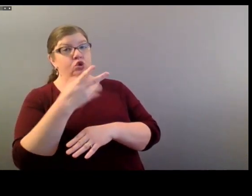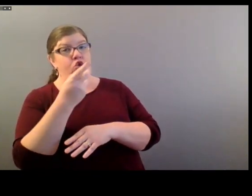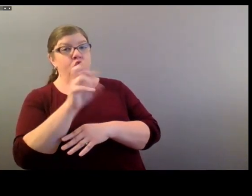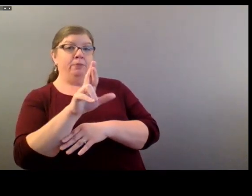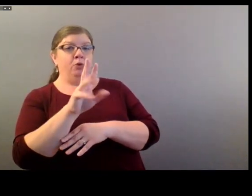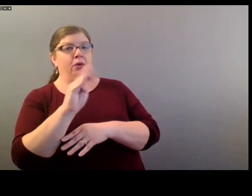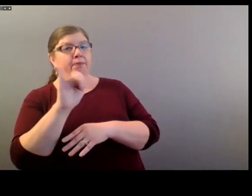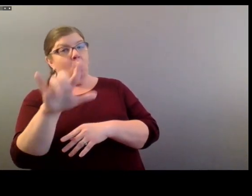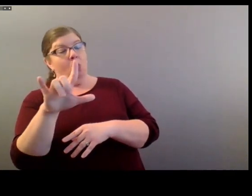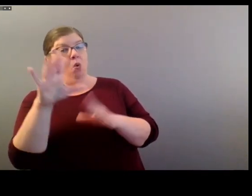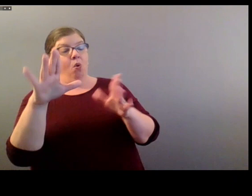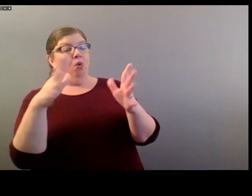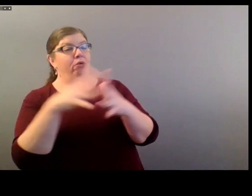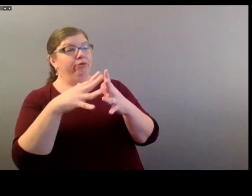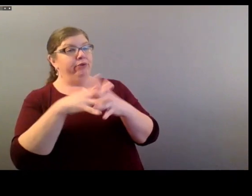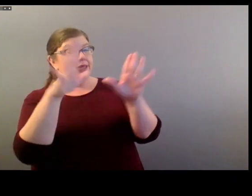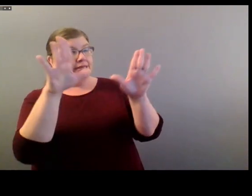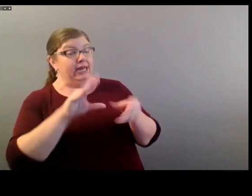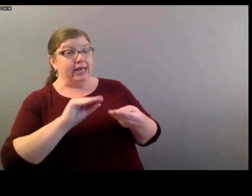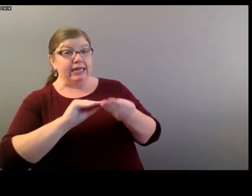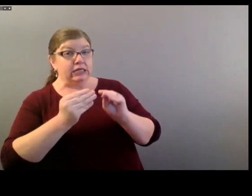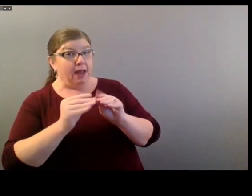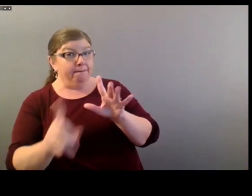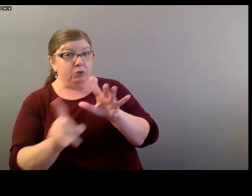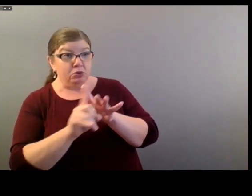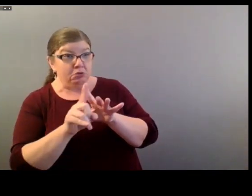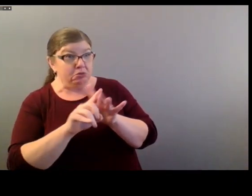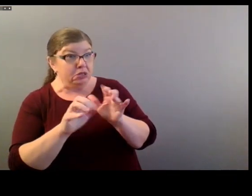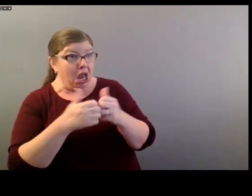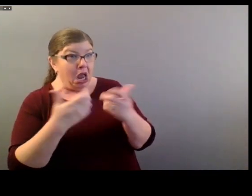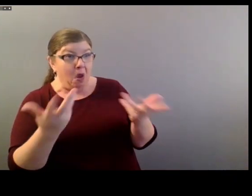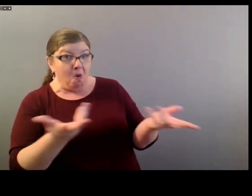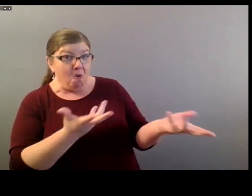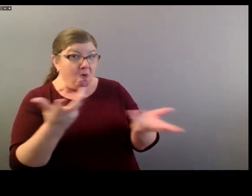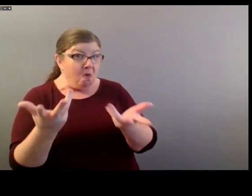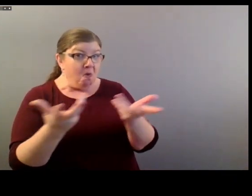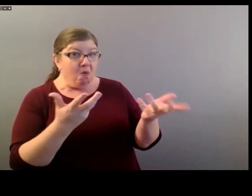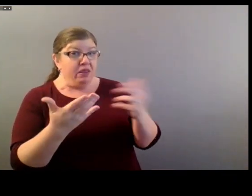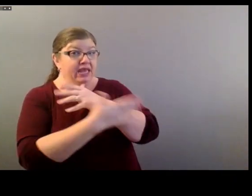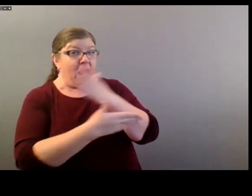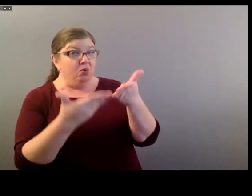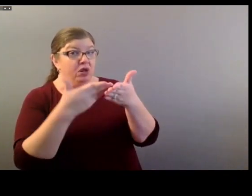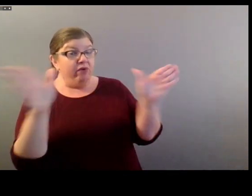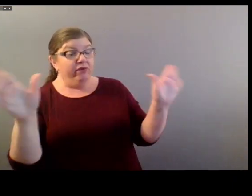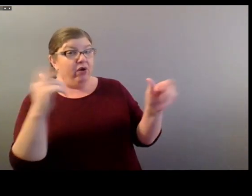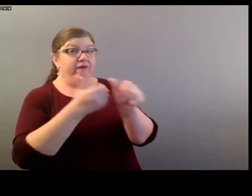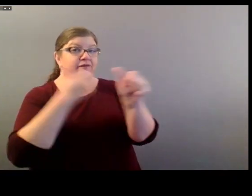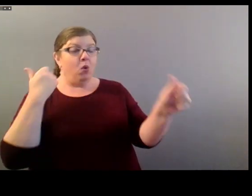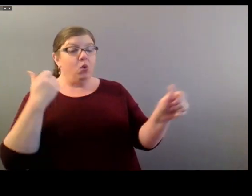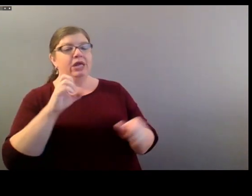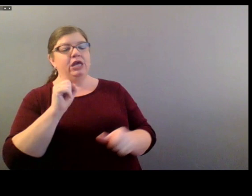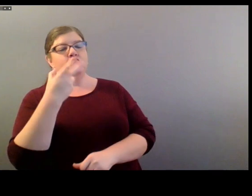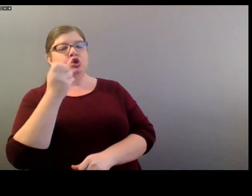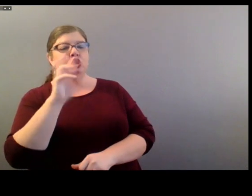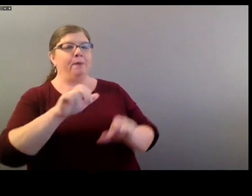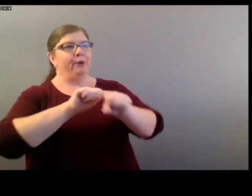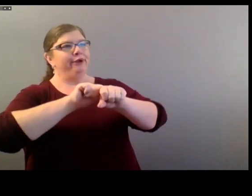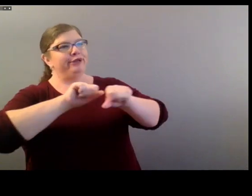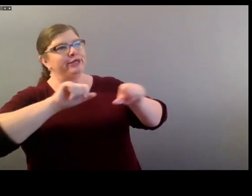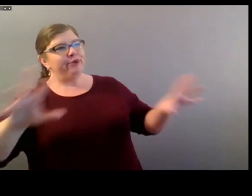to report from that? How did the county do overall with avoiding a super spreader Sunday, as you spoke